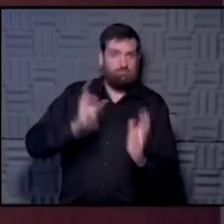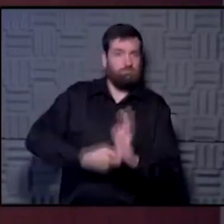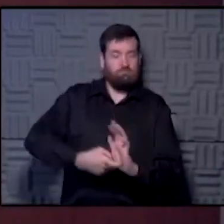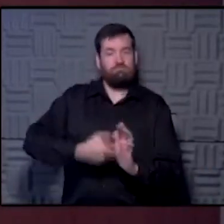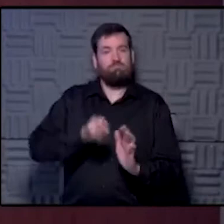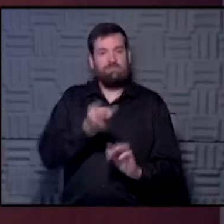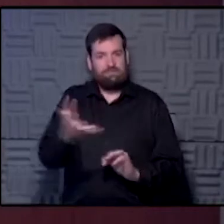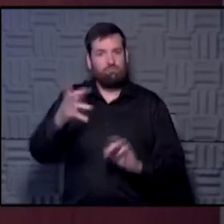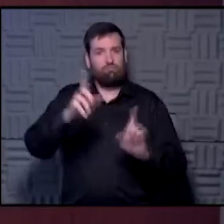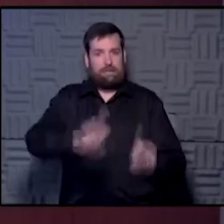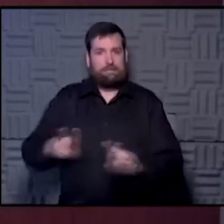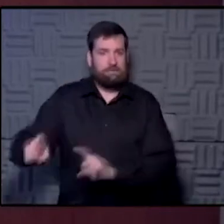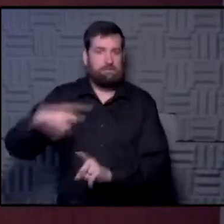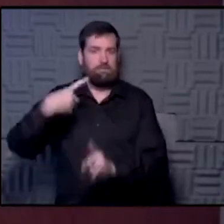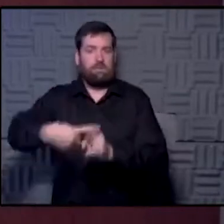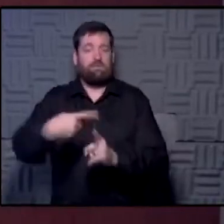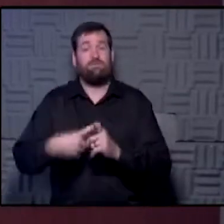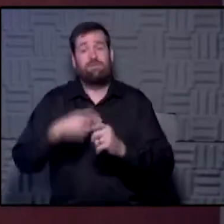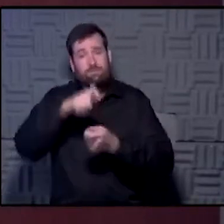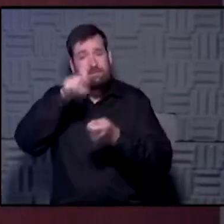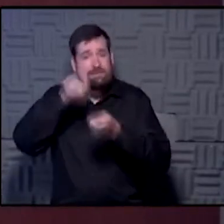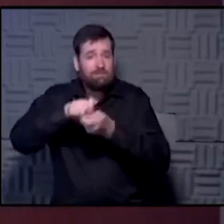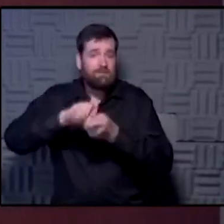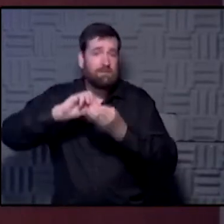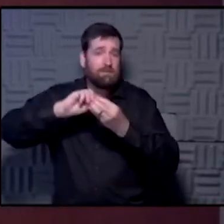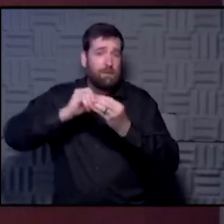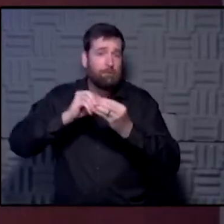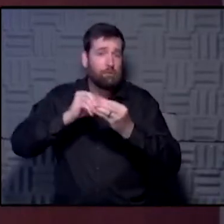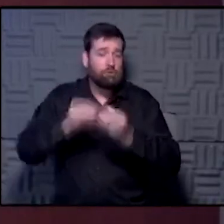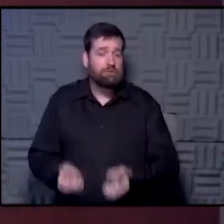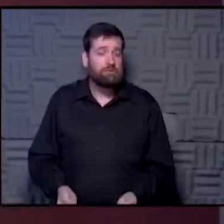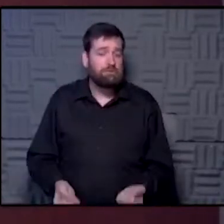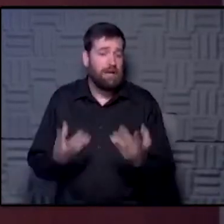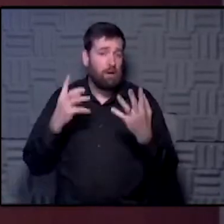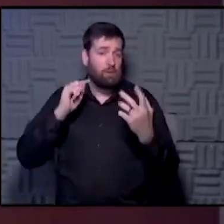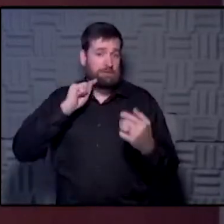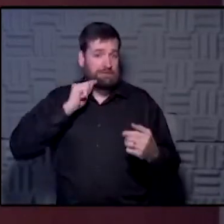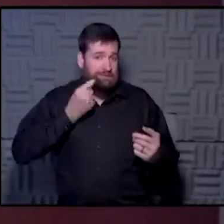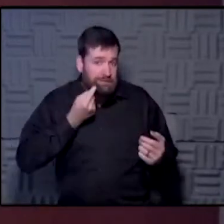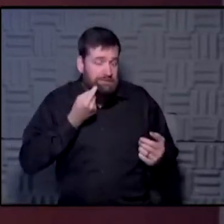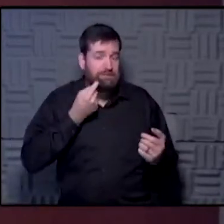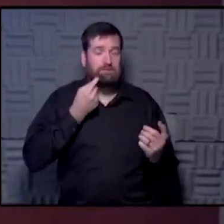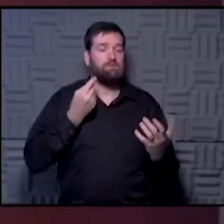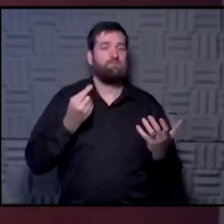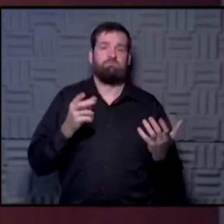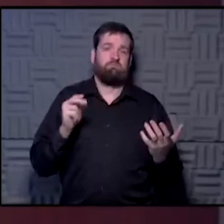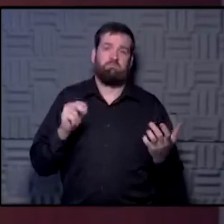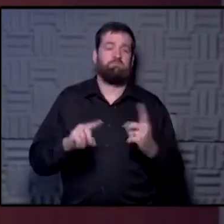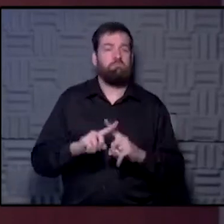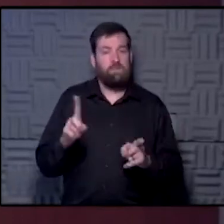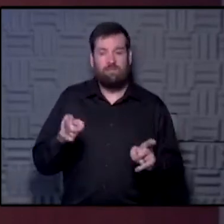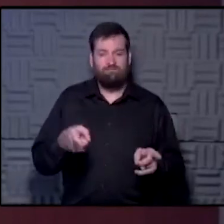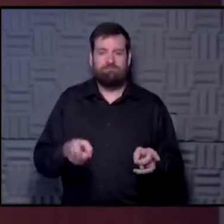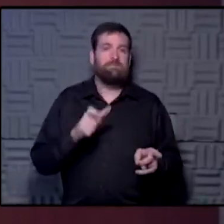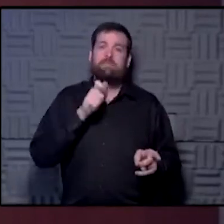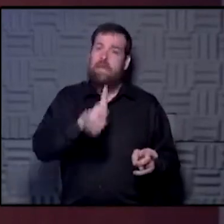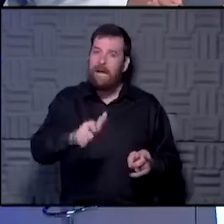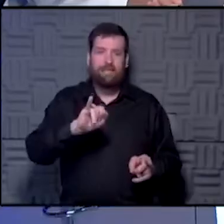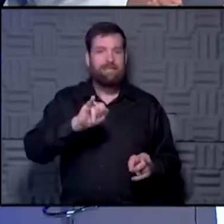don't have statistics on the significant illness that they experience, but we do know that they're not